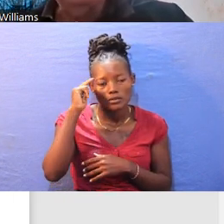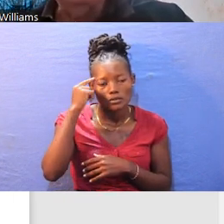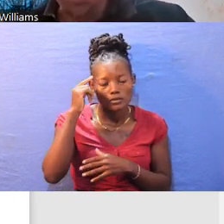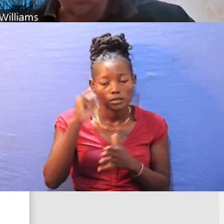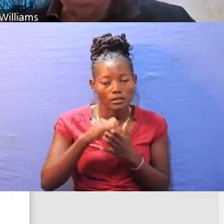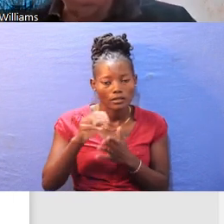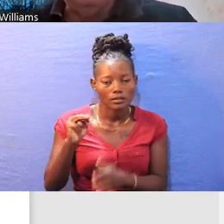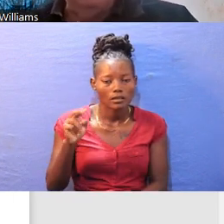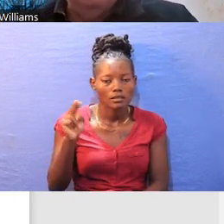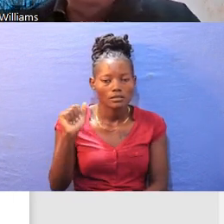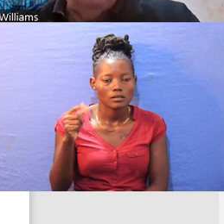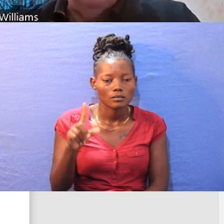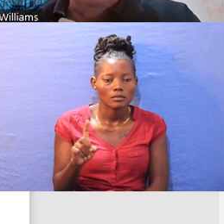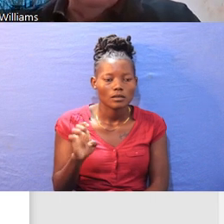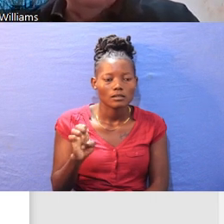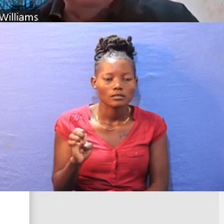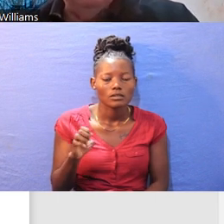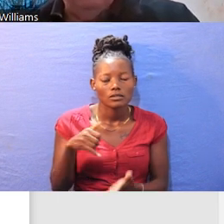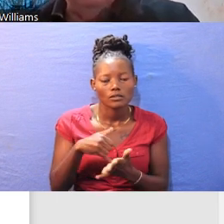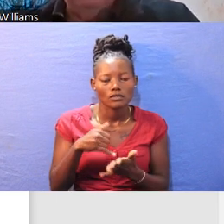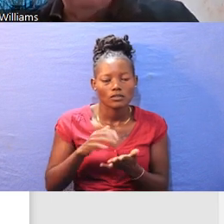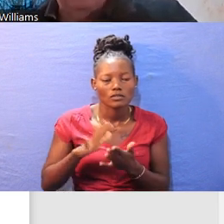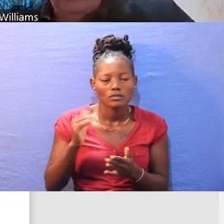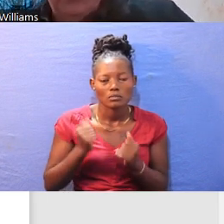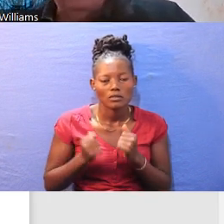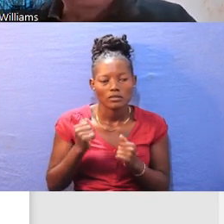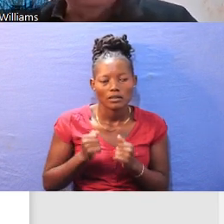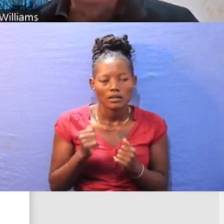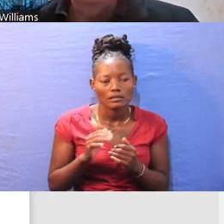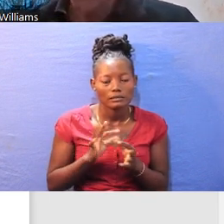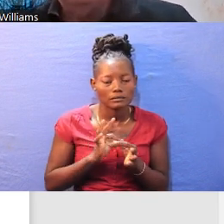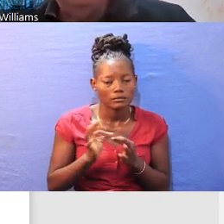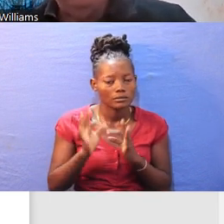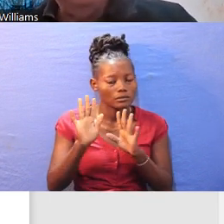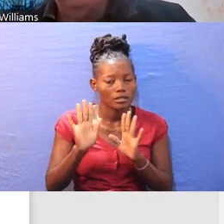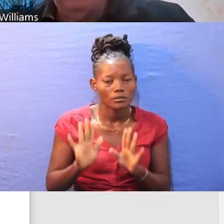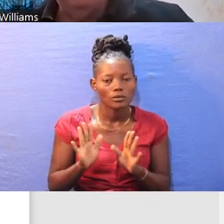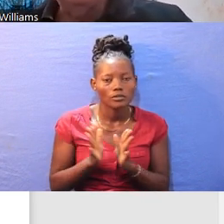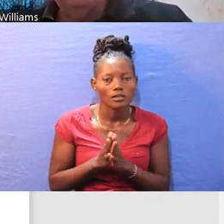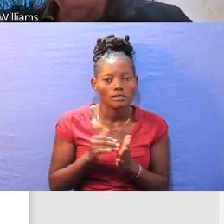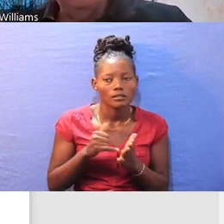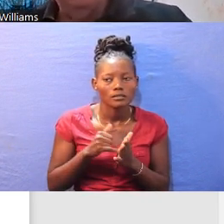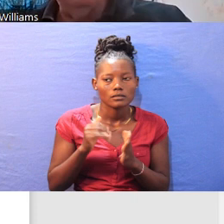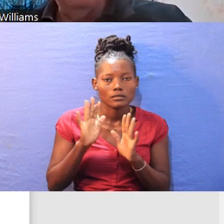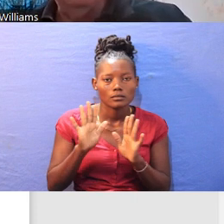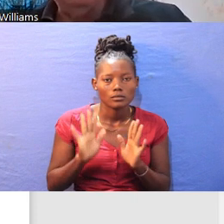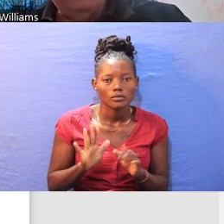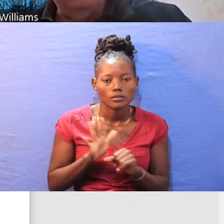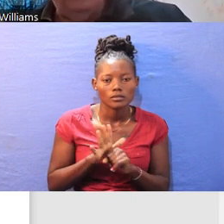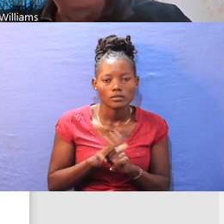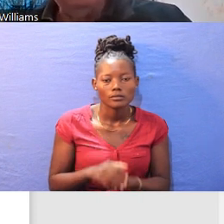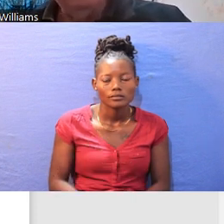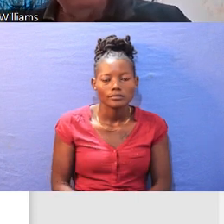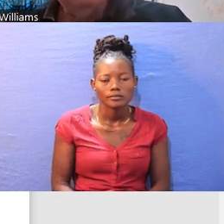So don't make the mistake of thinking, well, my sport involves a lot more long running. Speed still matters, and it's